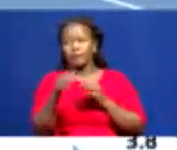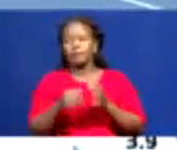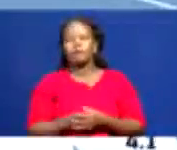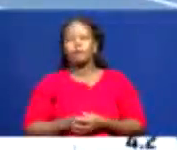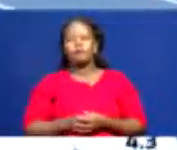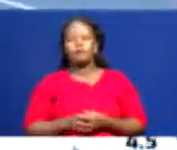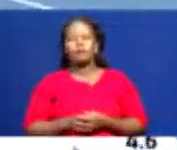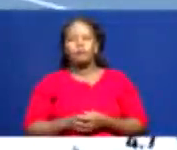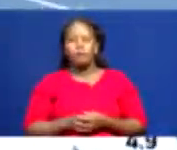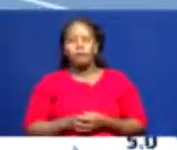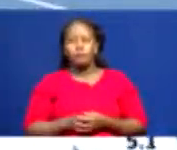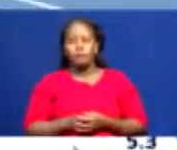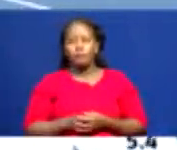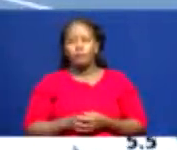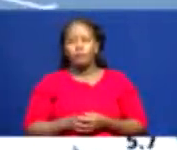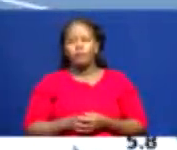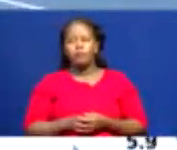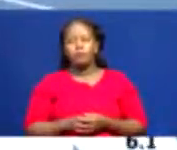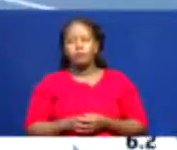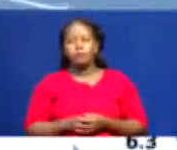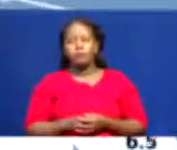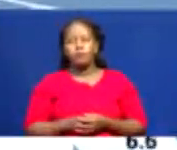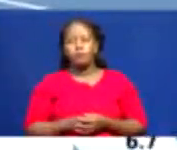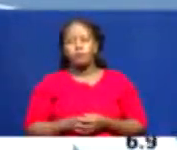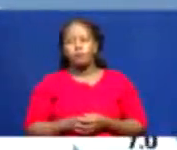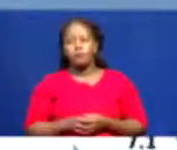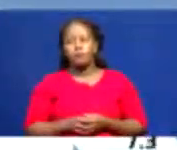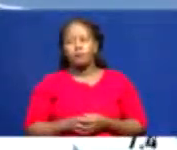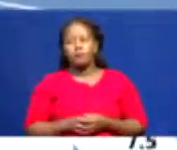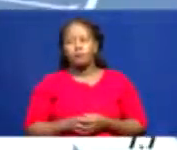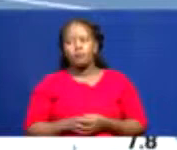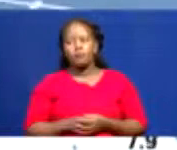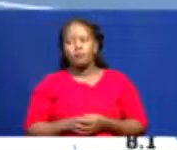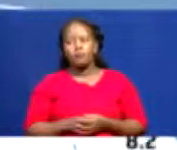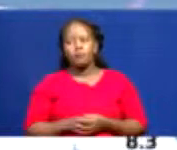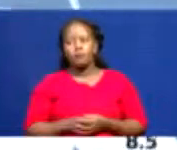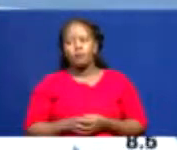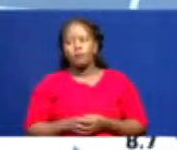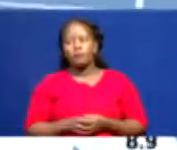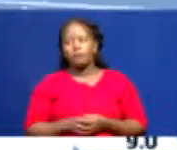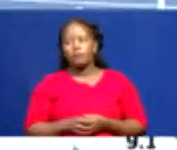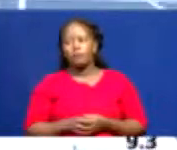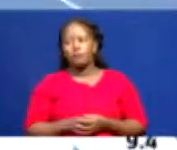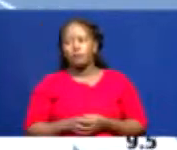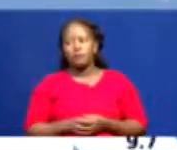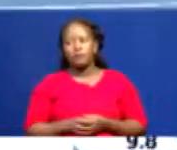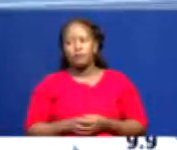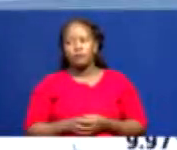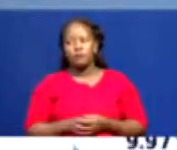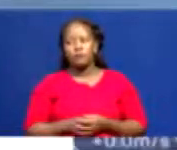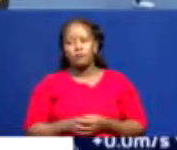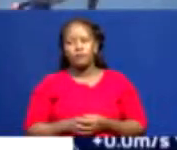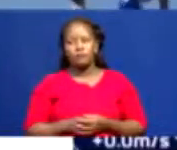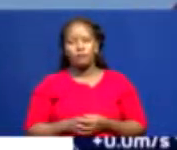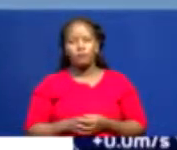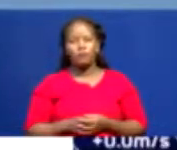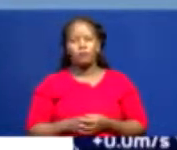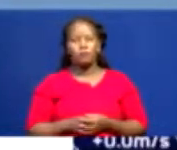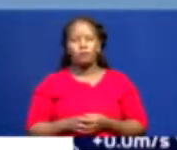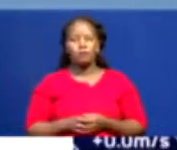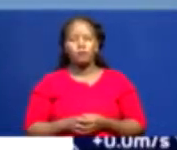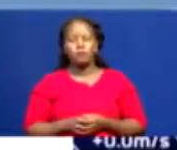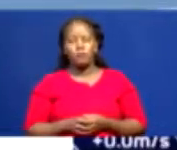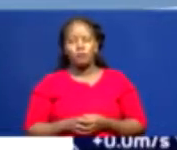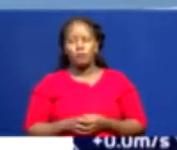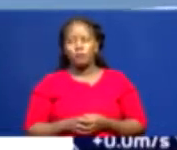Charleston in the white Fulton left, and he leads at the moment. Curley's got some work to do. I know he's going to get back to Charleston. I don't think he is. And Charleston, oh my word,